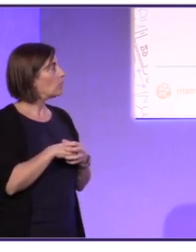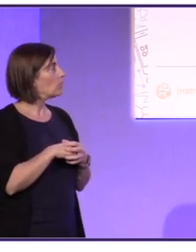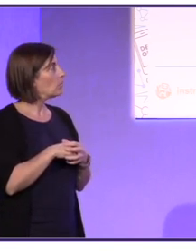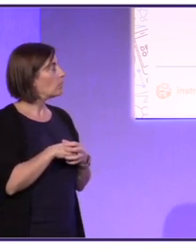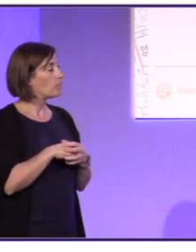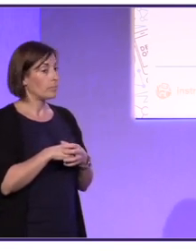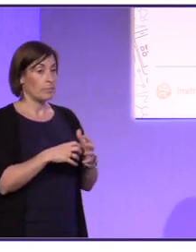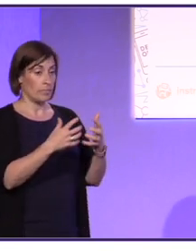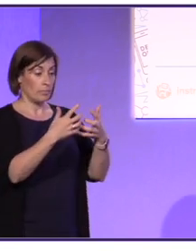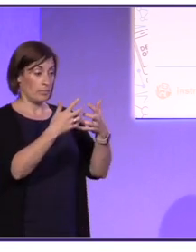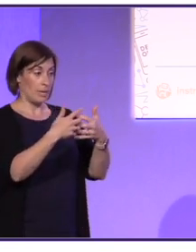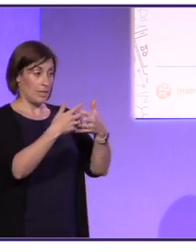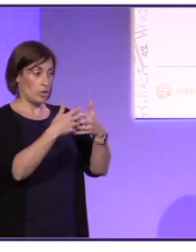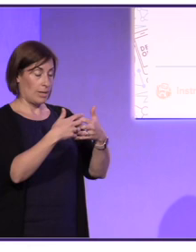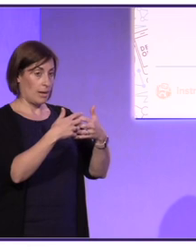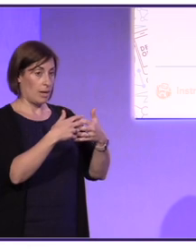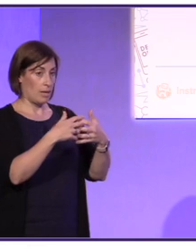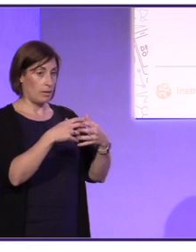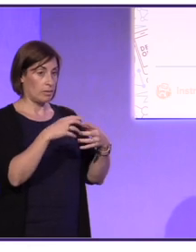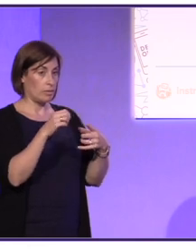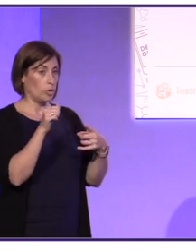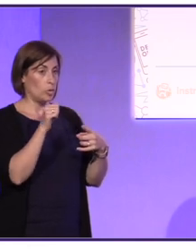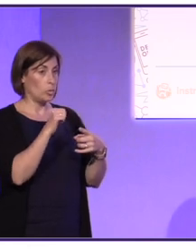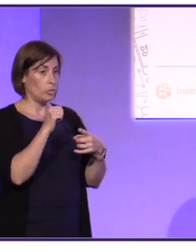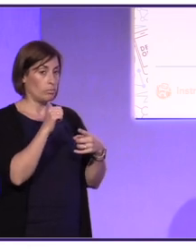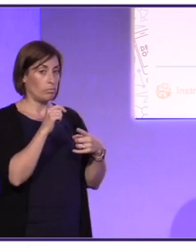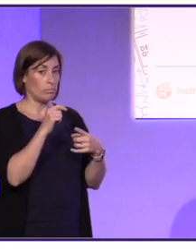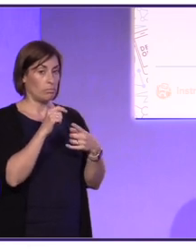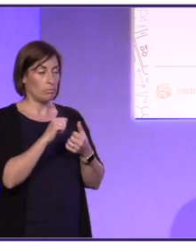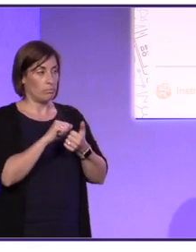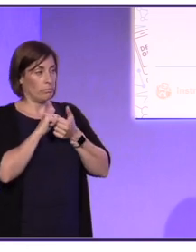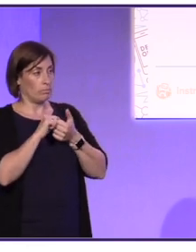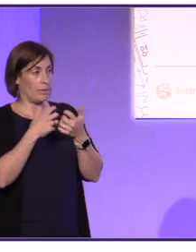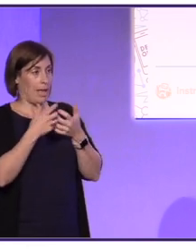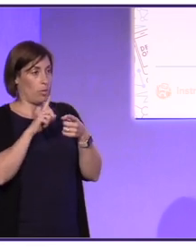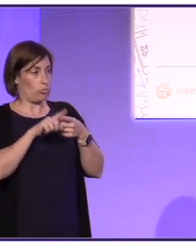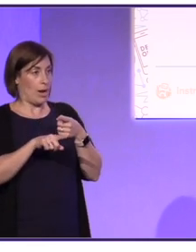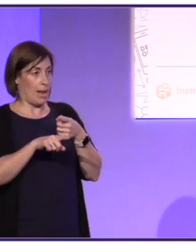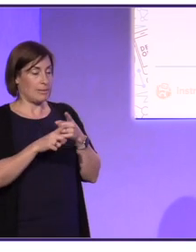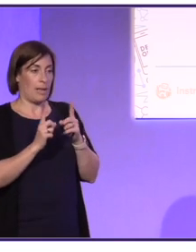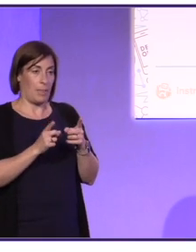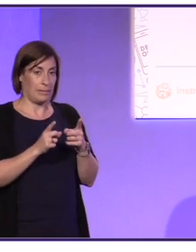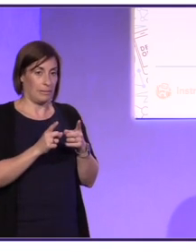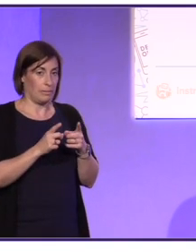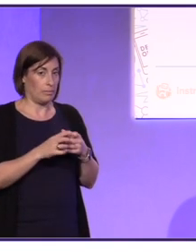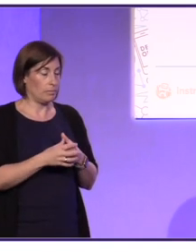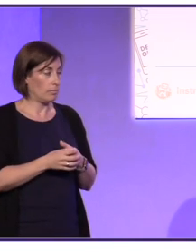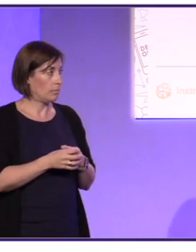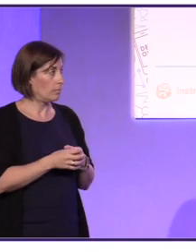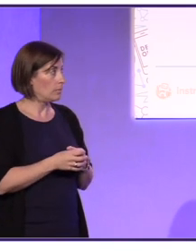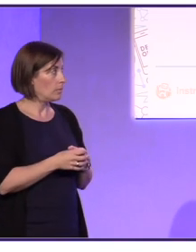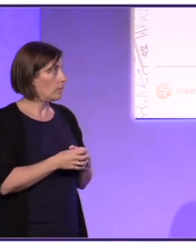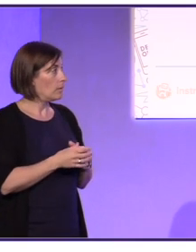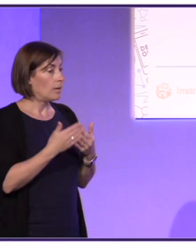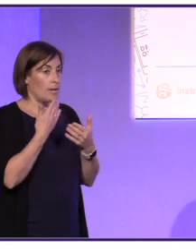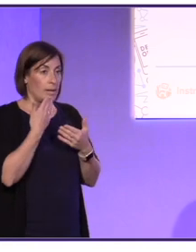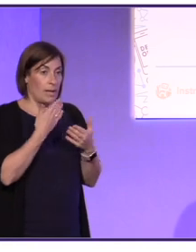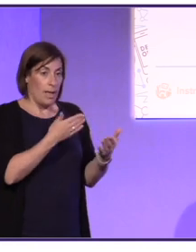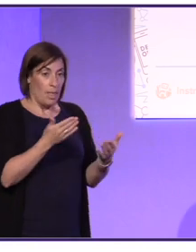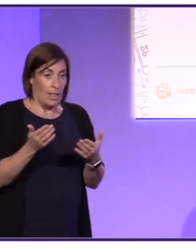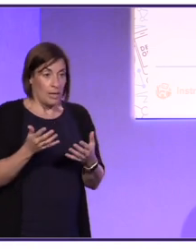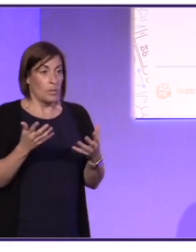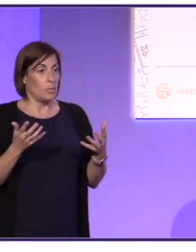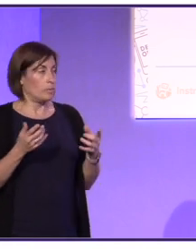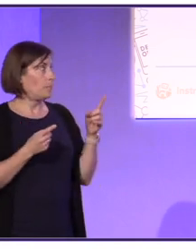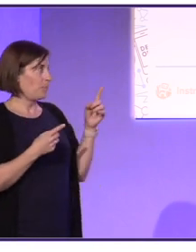message of this, is that we need to own the entire thing, including how we react. Thank you. Obligatory, we